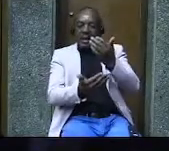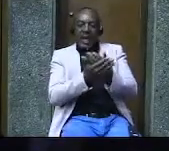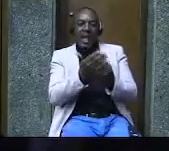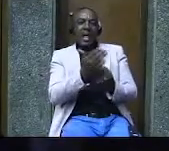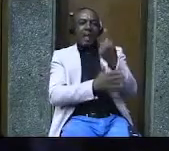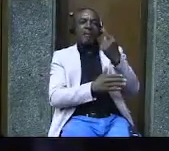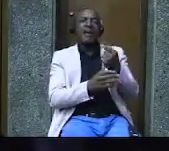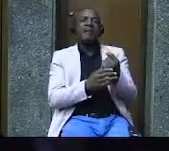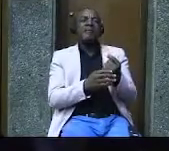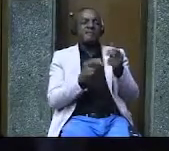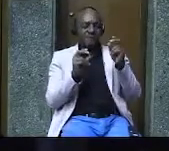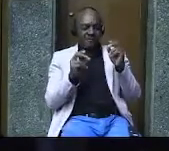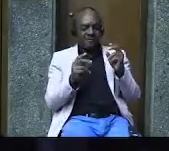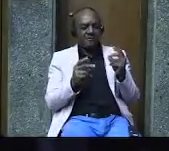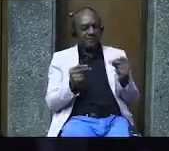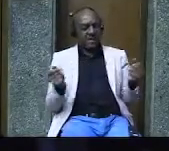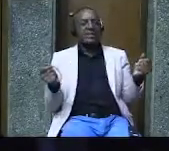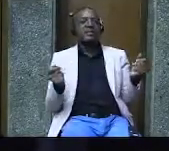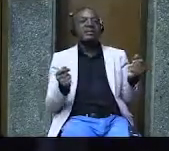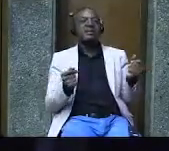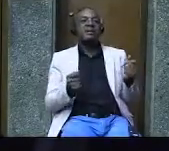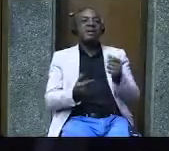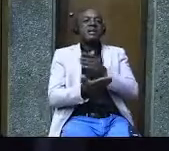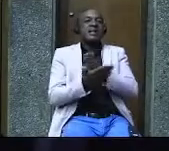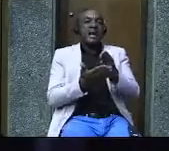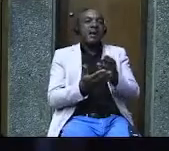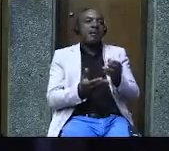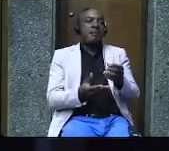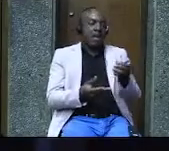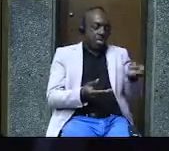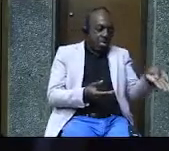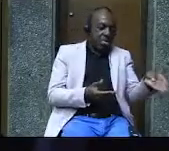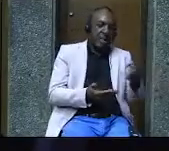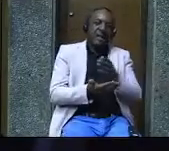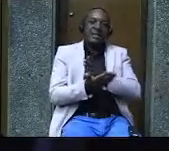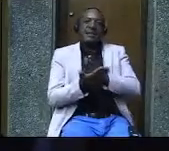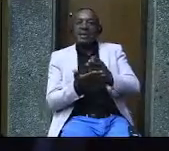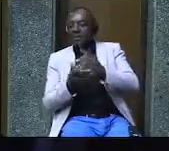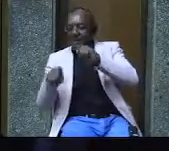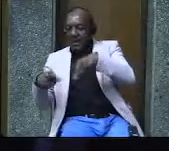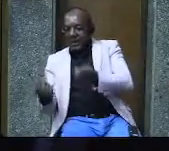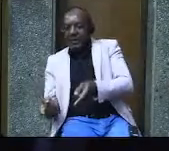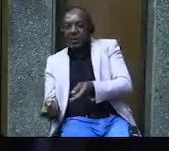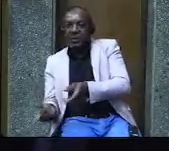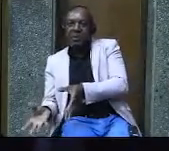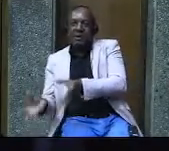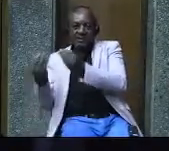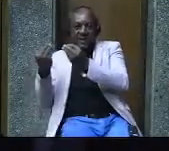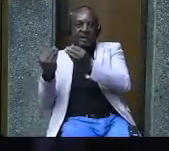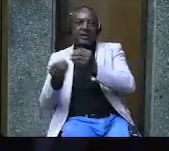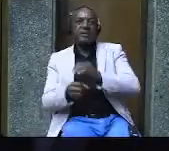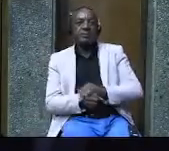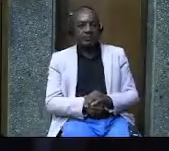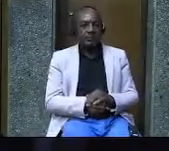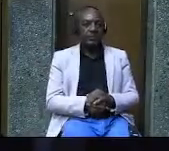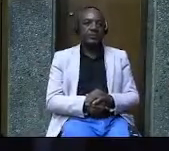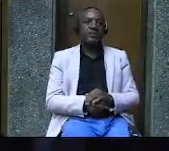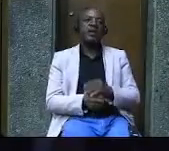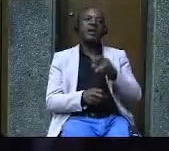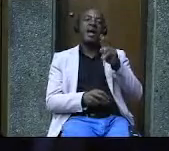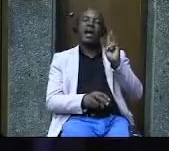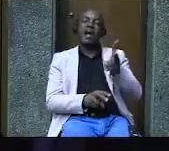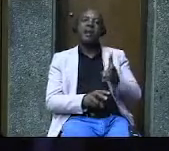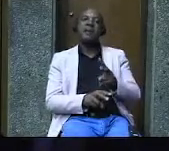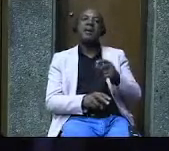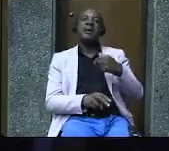because bateng batho ba thotseng so why ba bang ba swa thola ho qetelwe process tseo. And then number two re